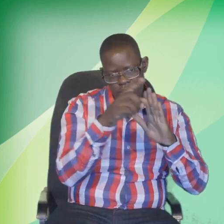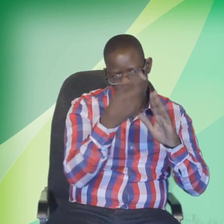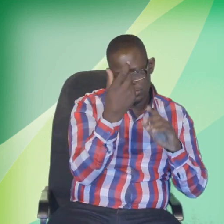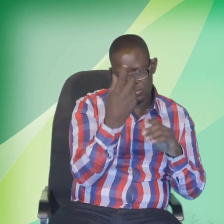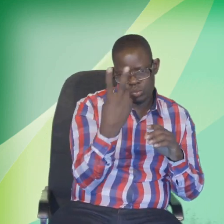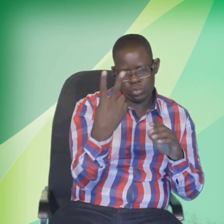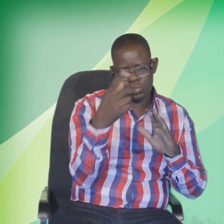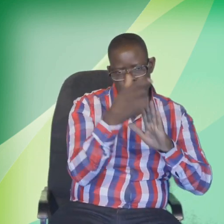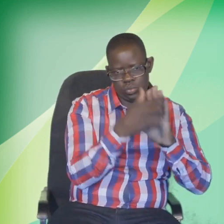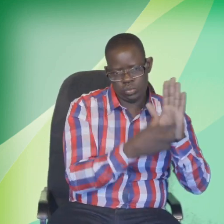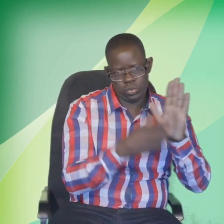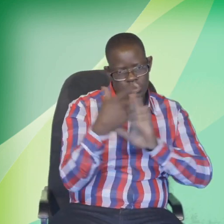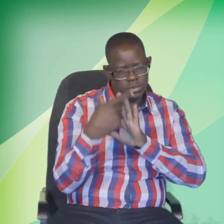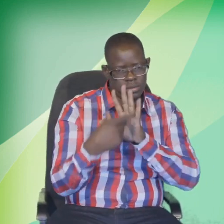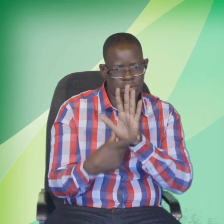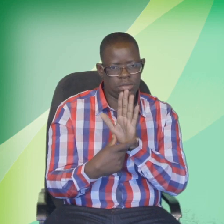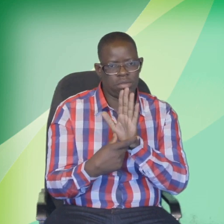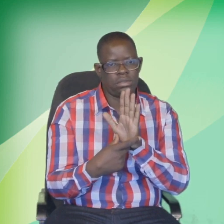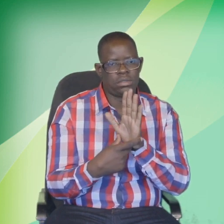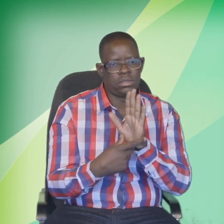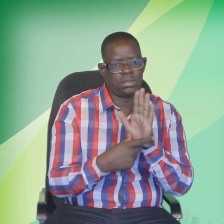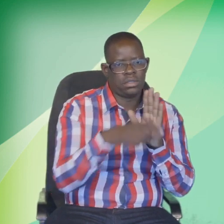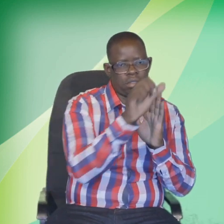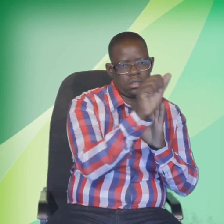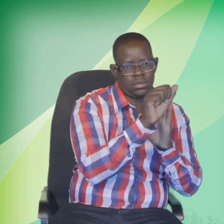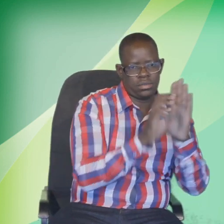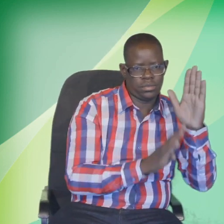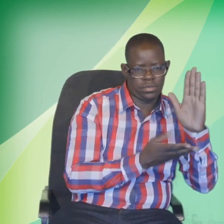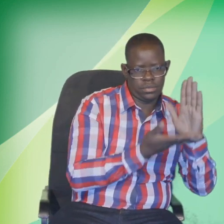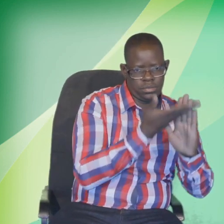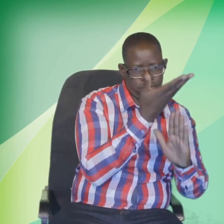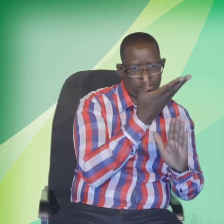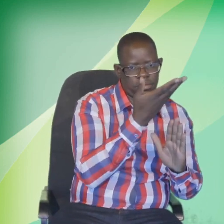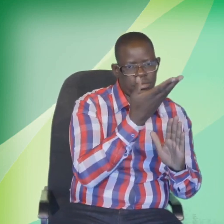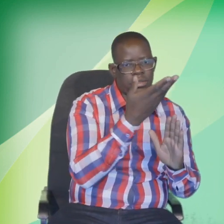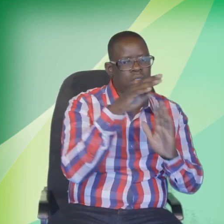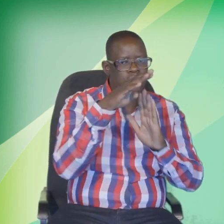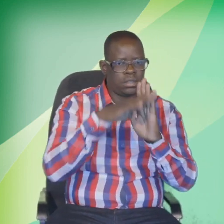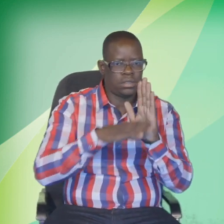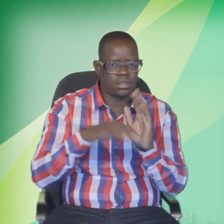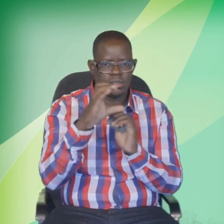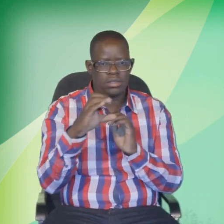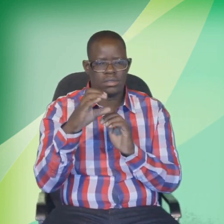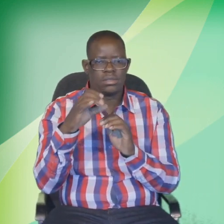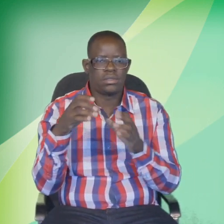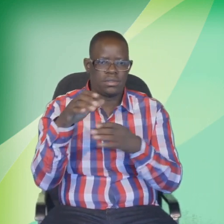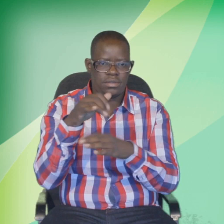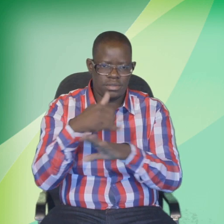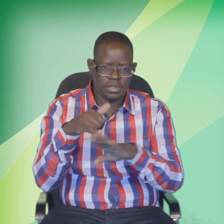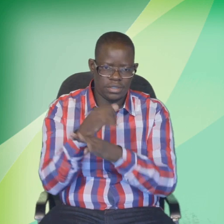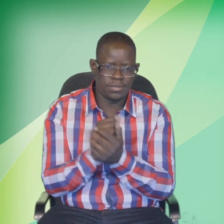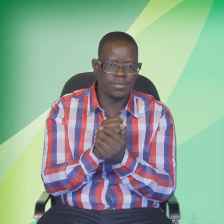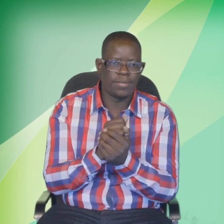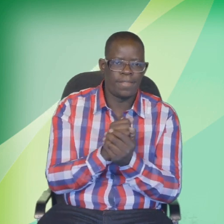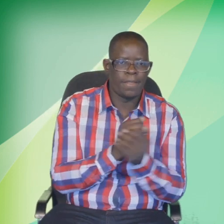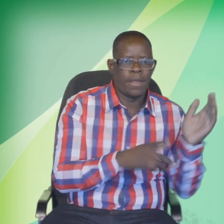double entry principle, which are: assets increase on the debit side and decrease on the credit side.